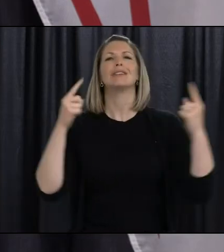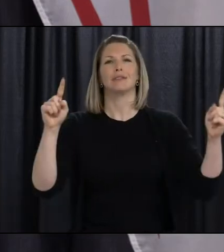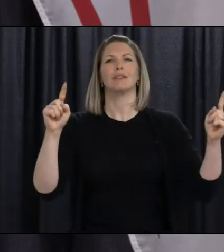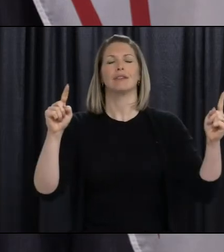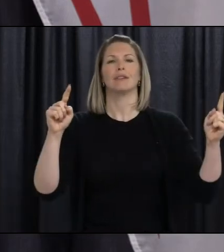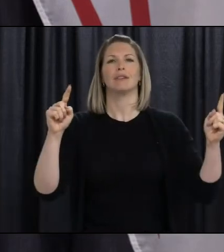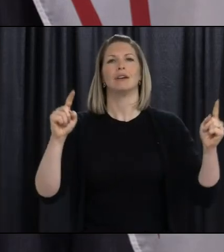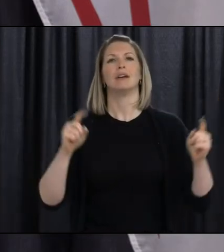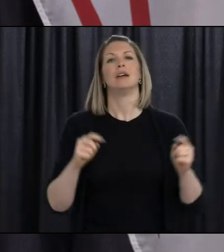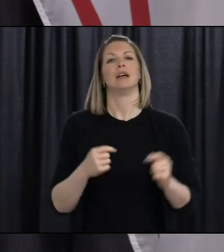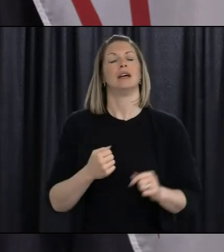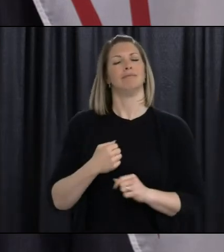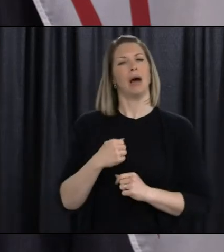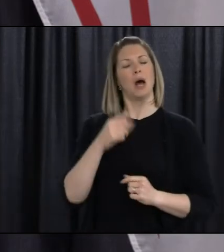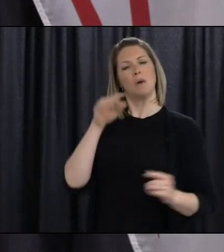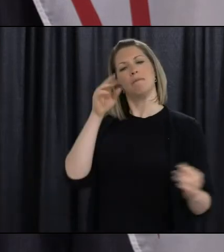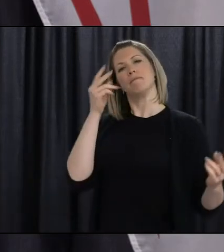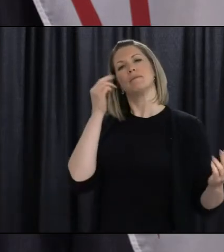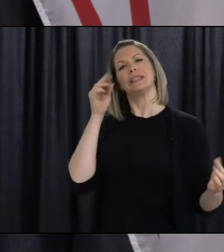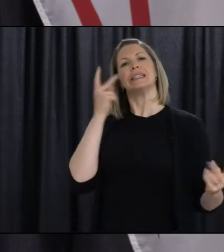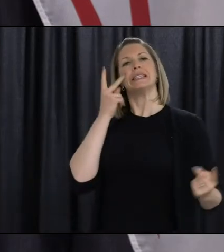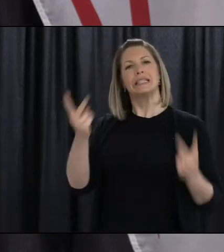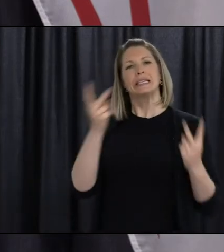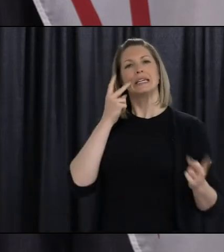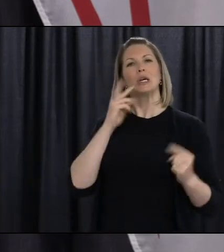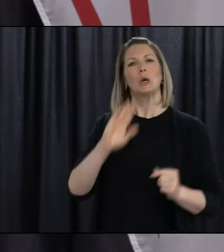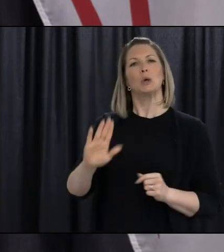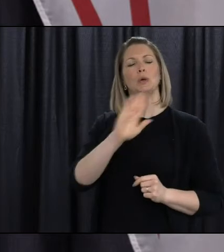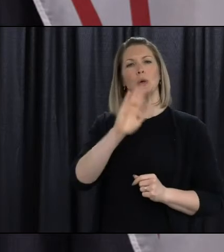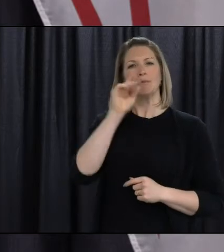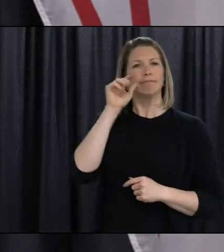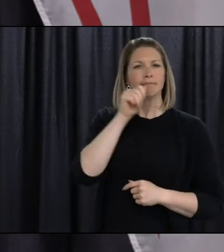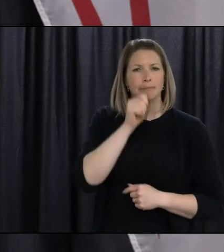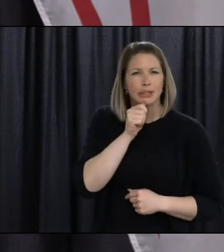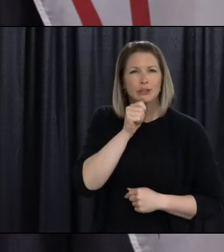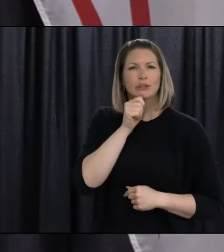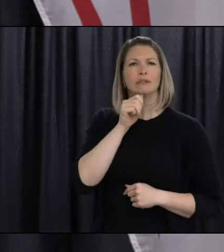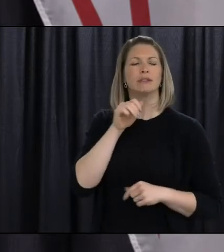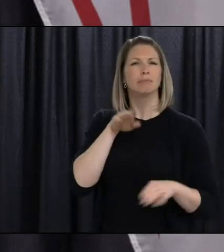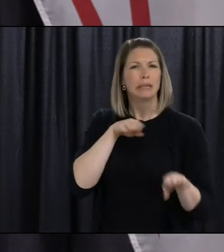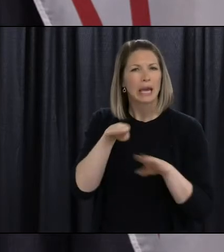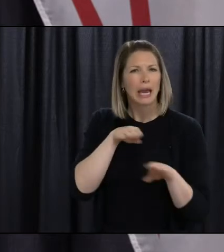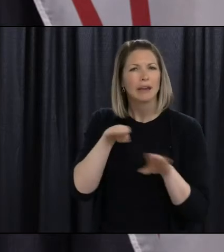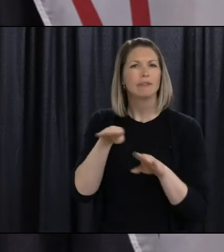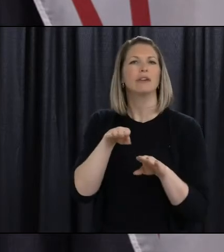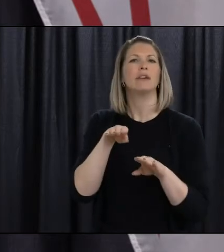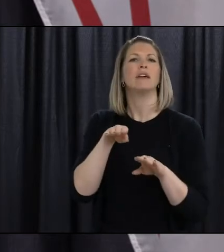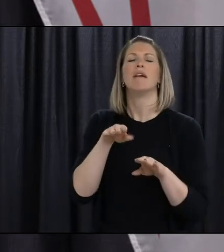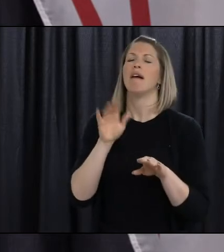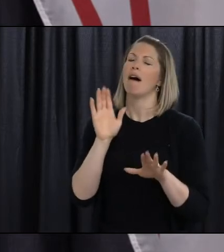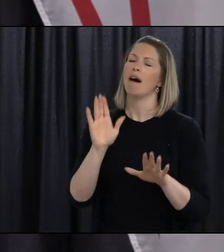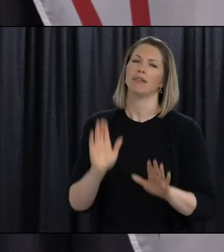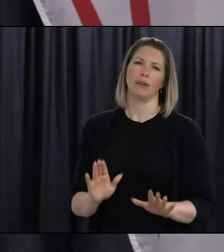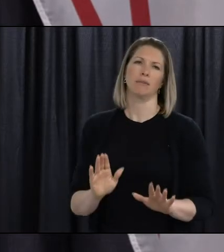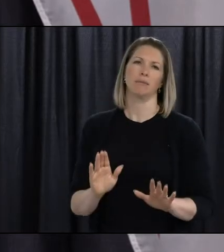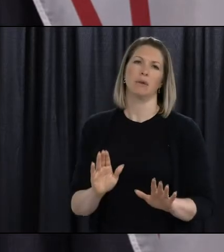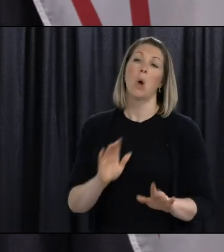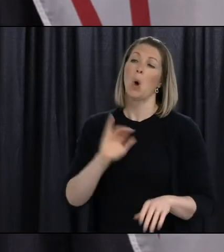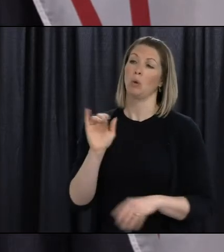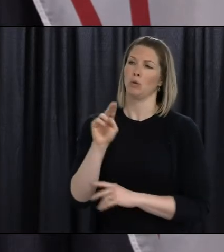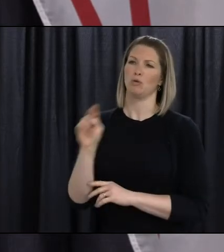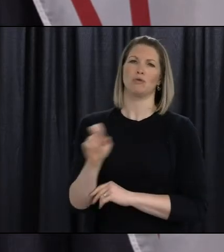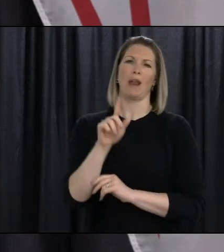compassion, commitment, and sense of community we have relentlessly shown. It is a testament of our determination and spirit and to who we are as